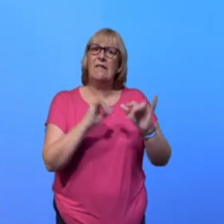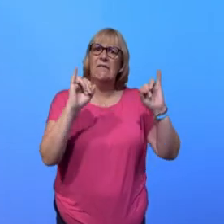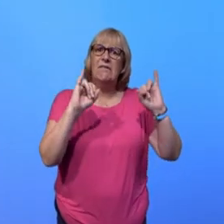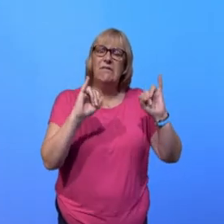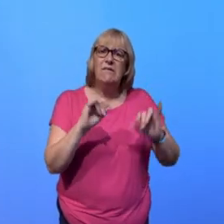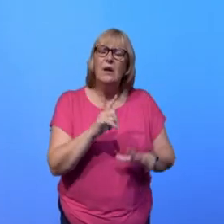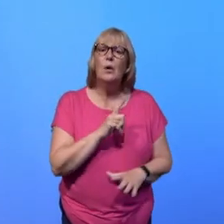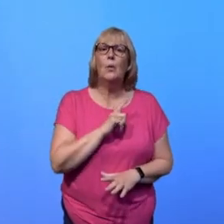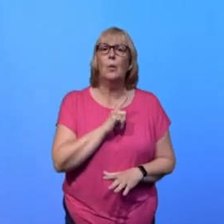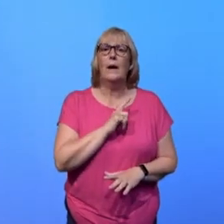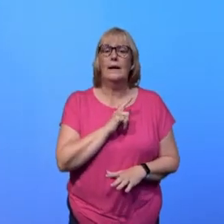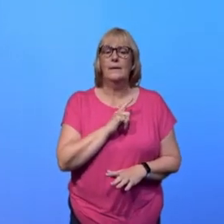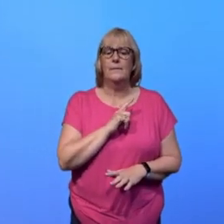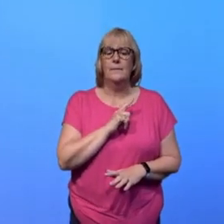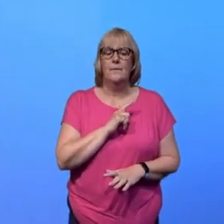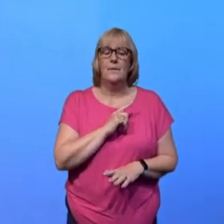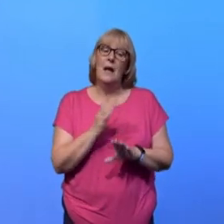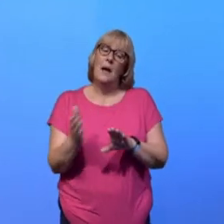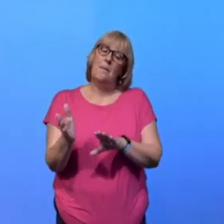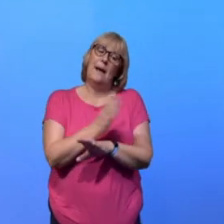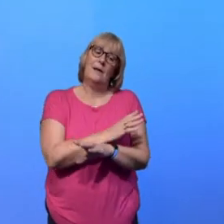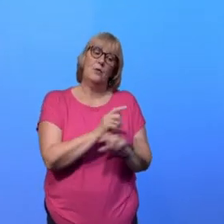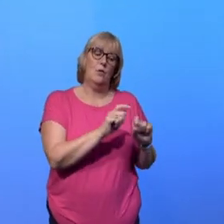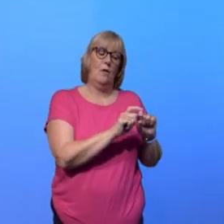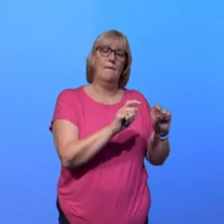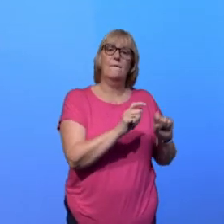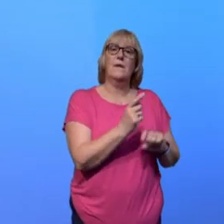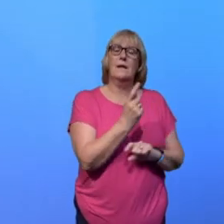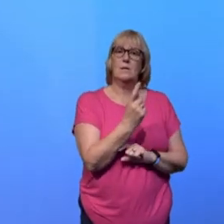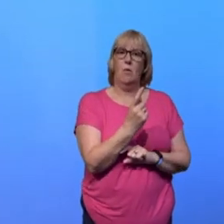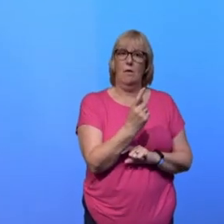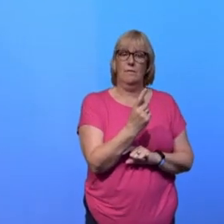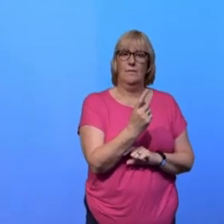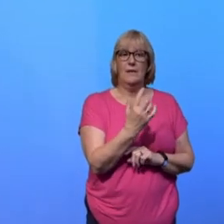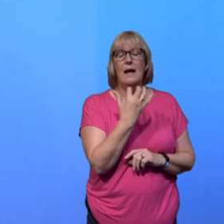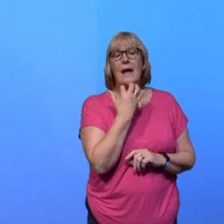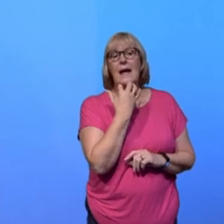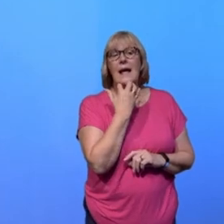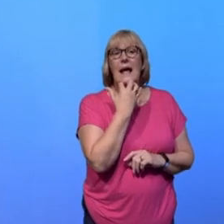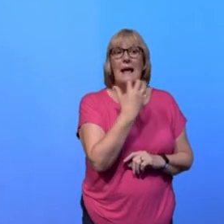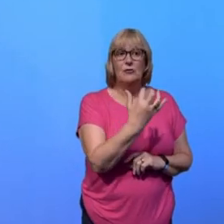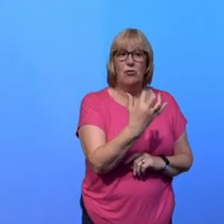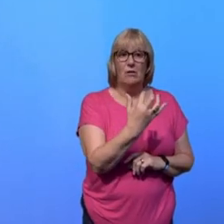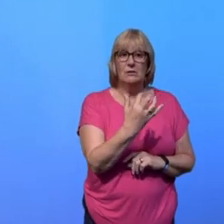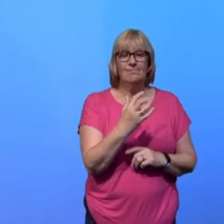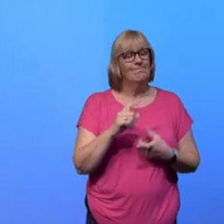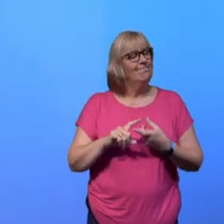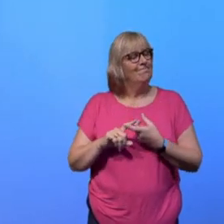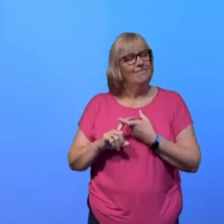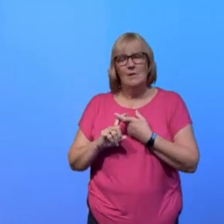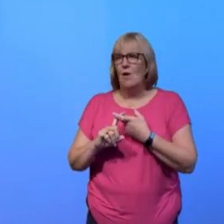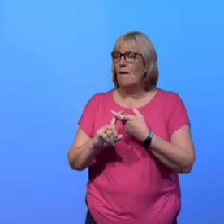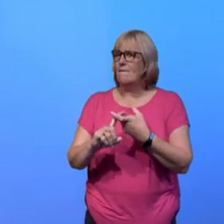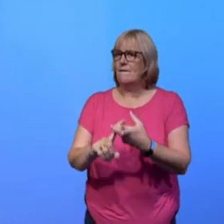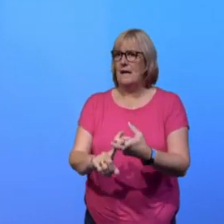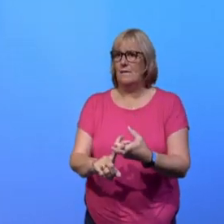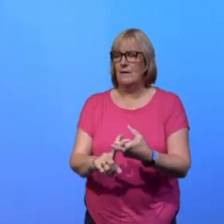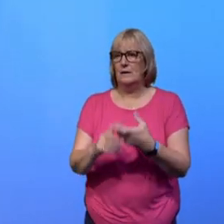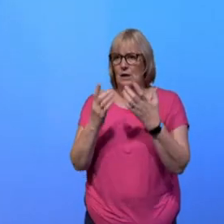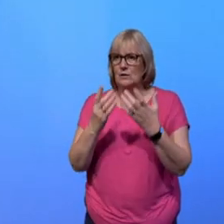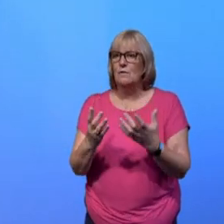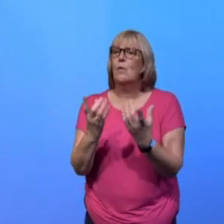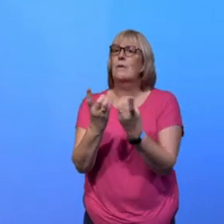course, if we look back to chapter verse 1, the Israelites were unfaithful in regard to the devoted things. It wasn't Achan, it was